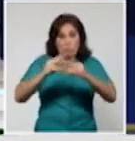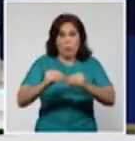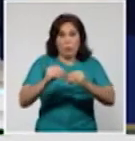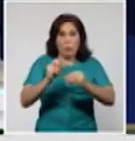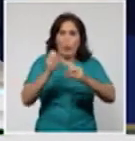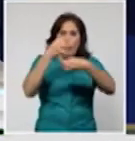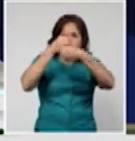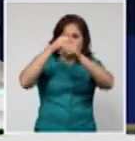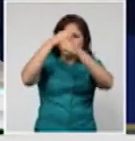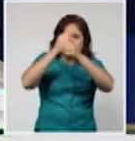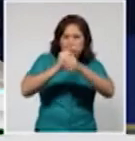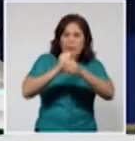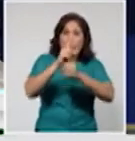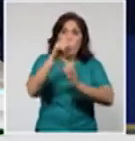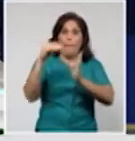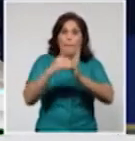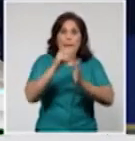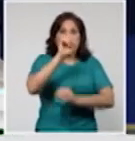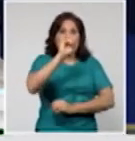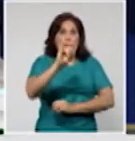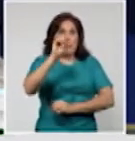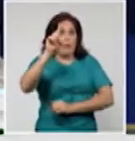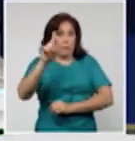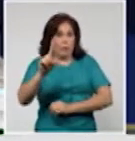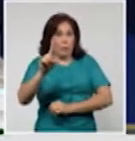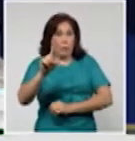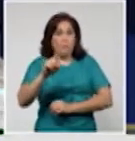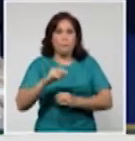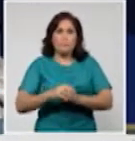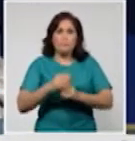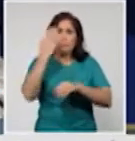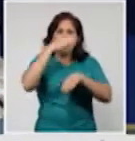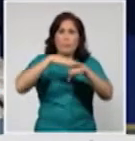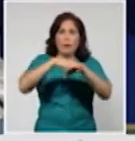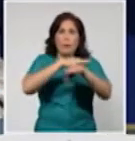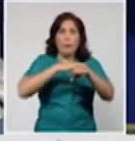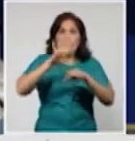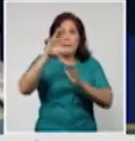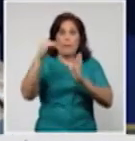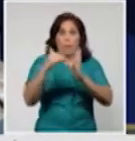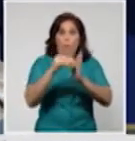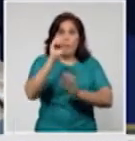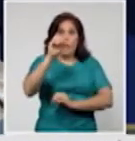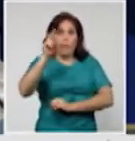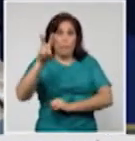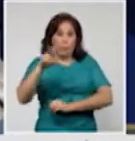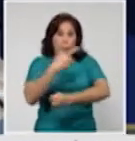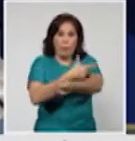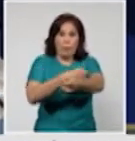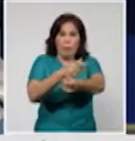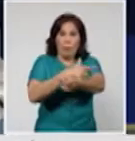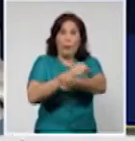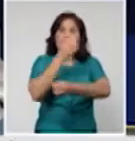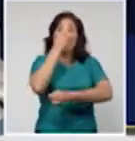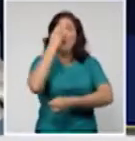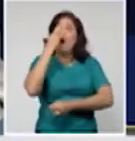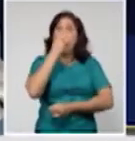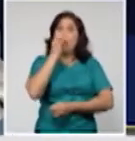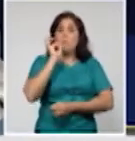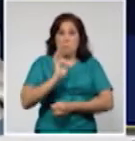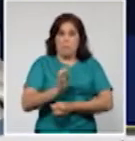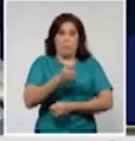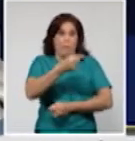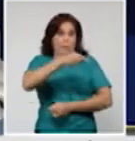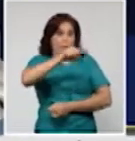229 in the Civil Defense Laboratories, and 180 in the Fructuoso Rodriguez